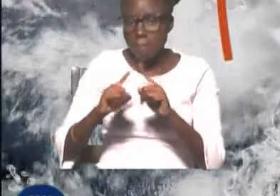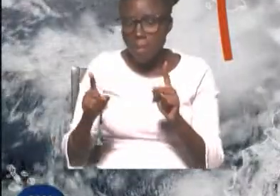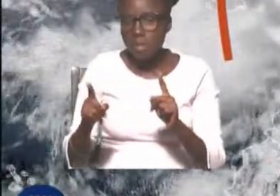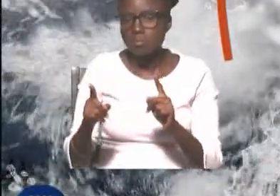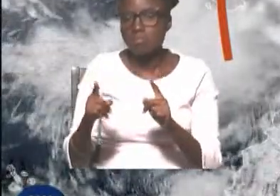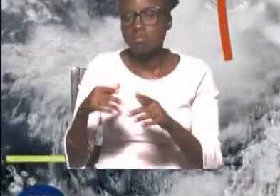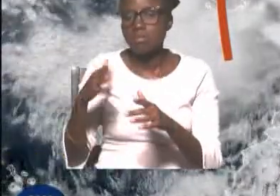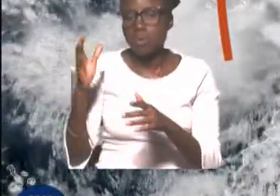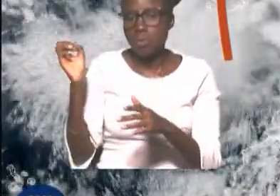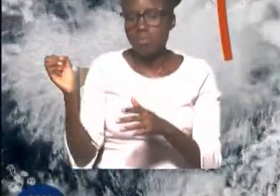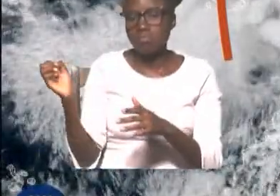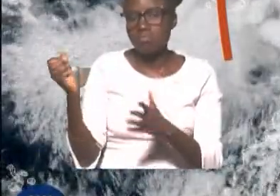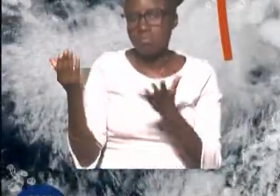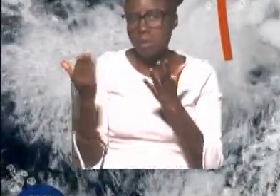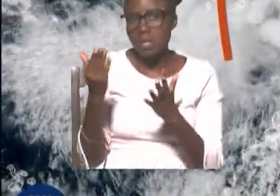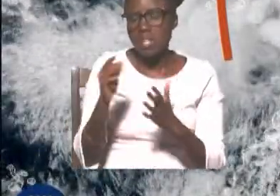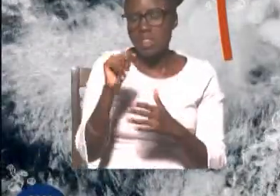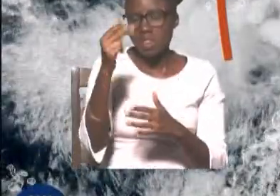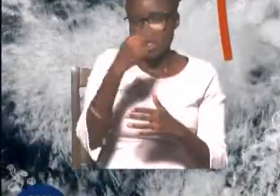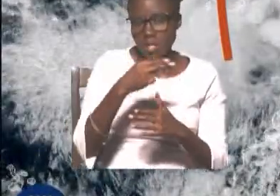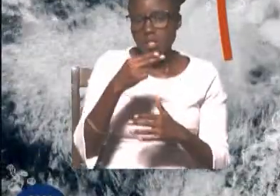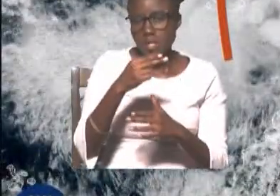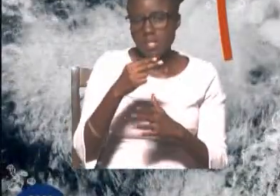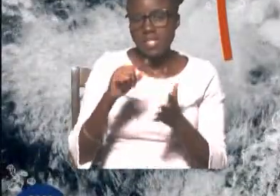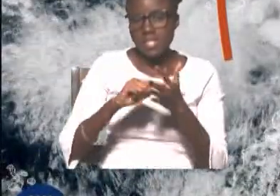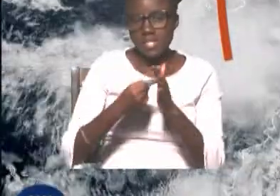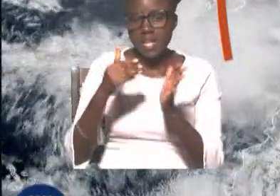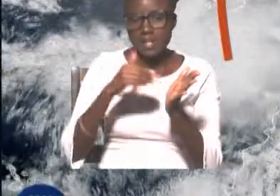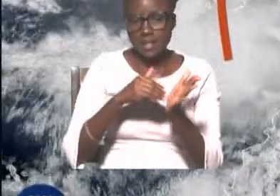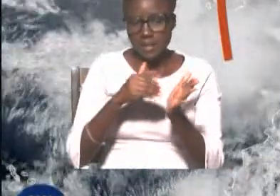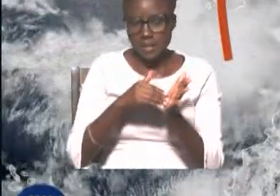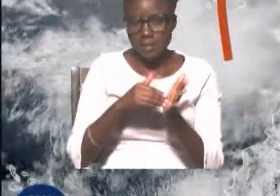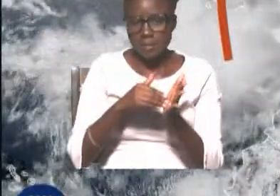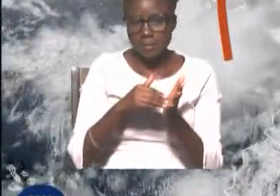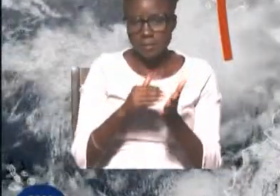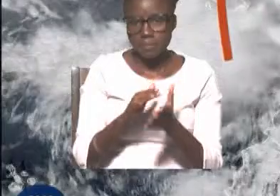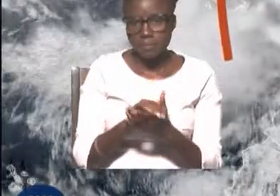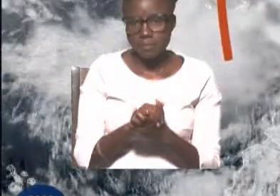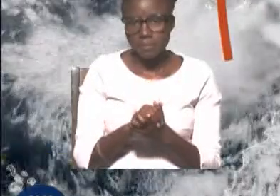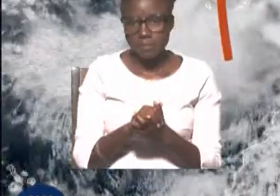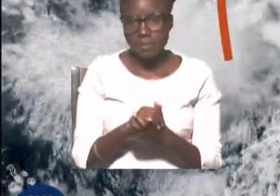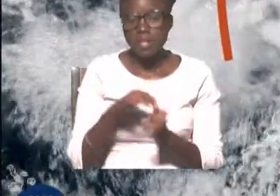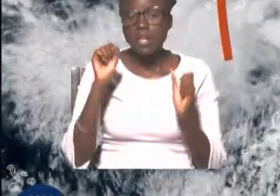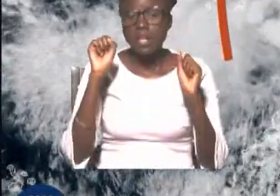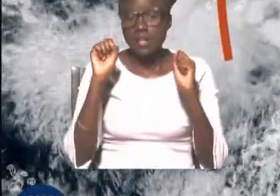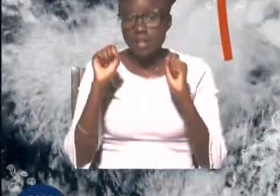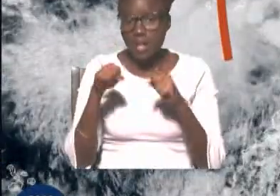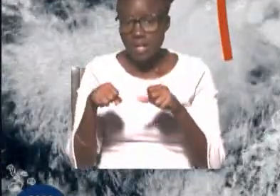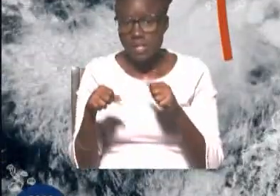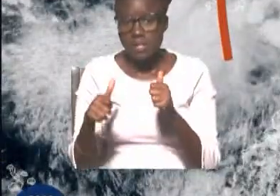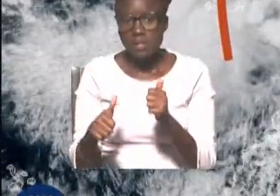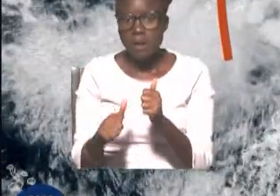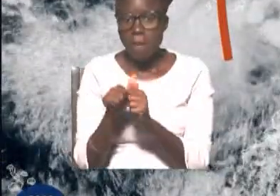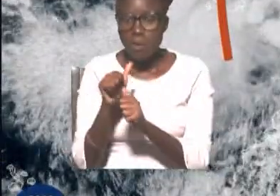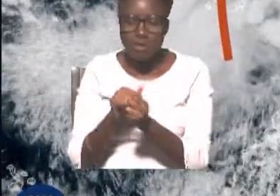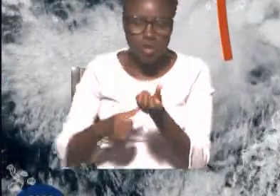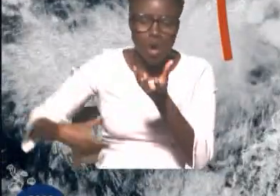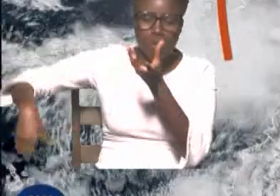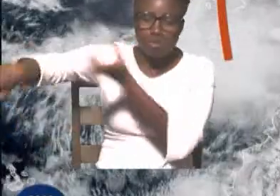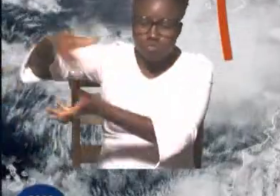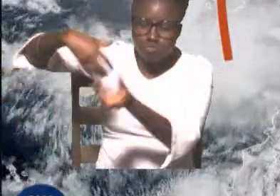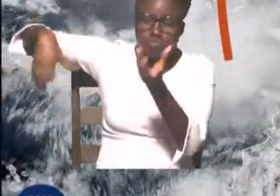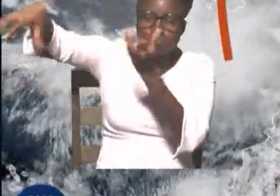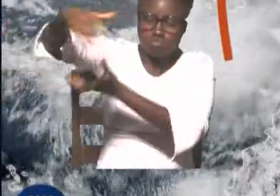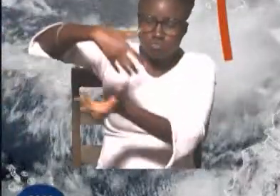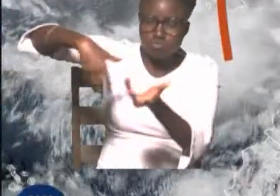isn't expected to reach us until about Thursday into Friday. Now, even though most of its activity looks set to pass